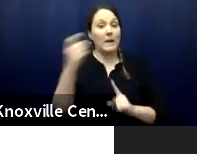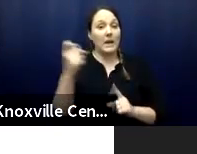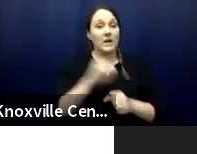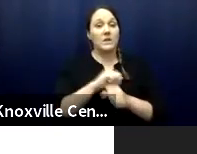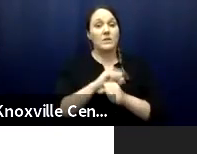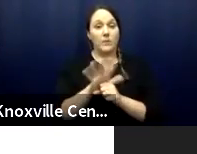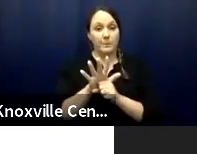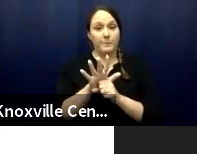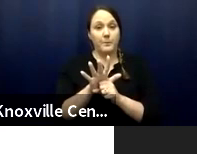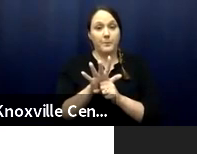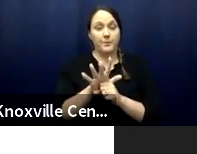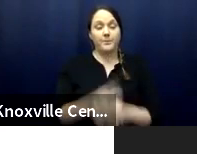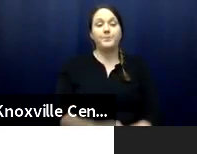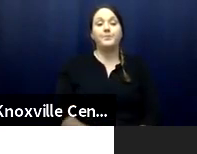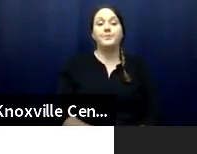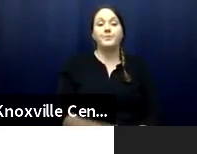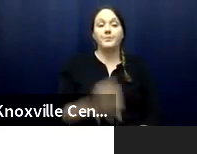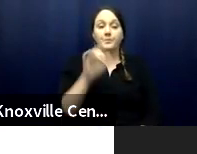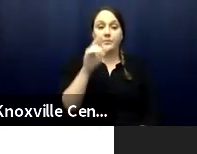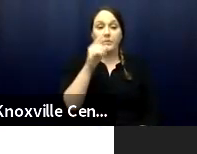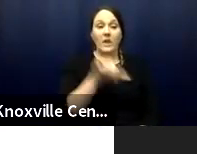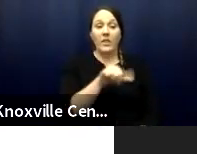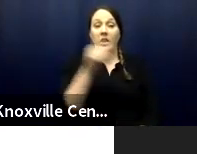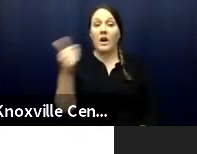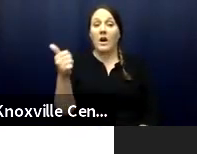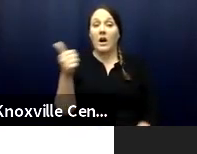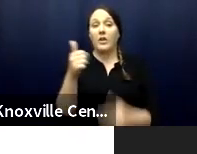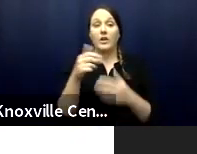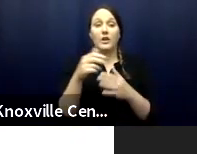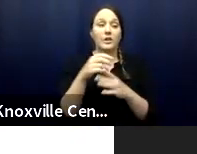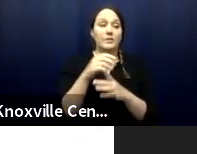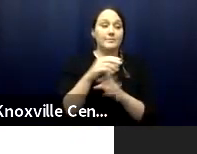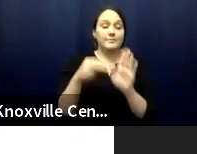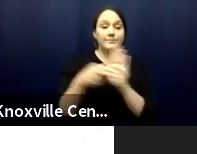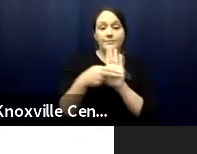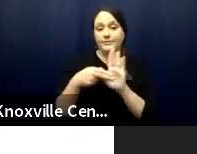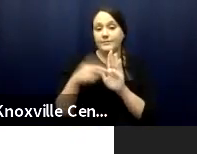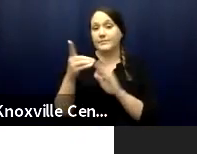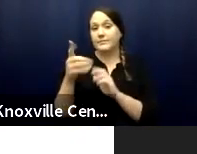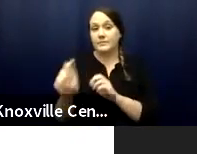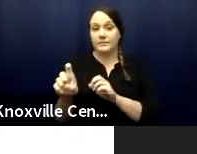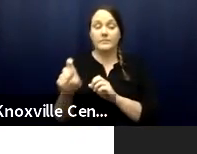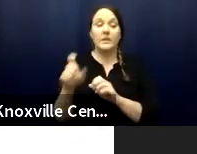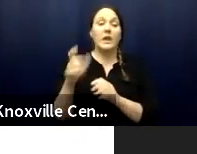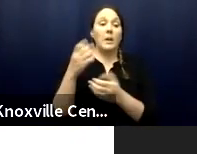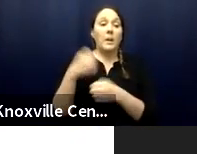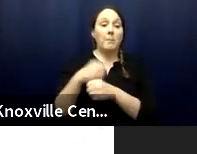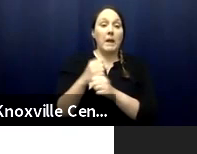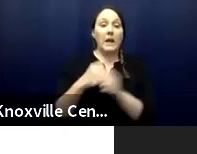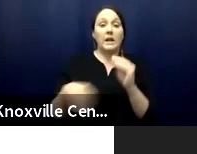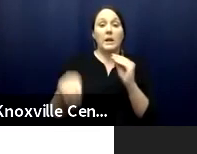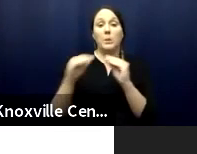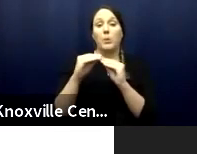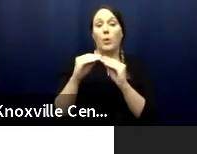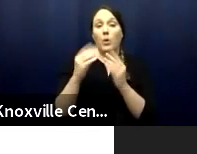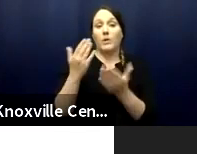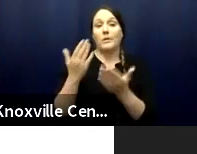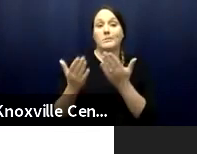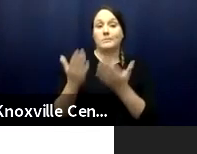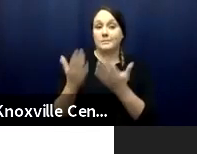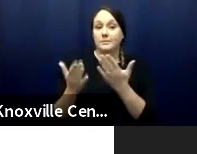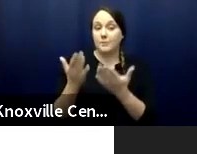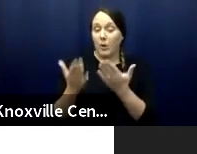COVID-19. And it was those other conditions that made it more likely that they were going to succumb to